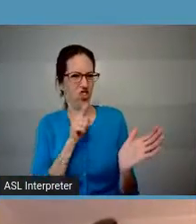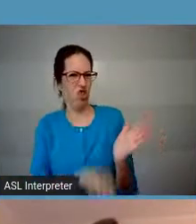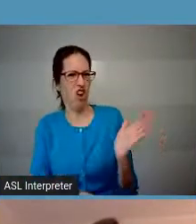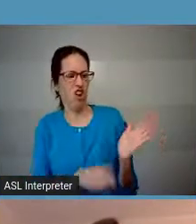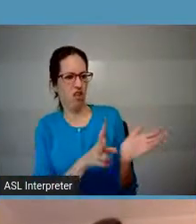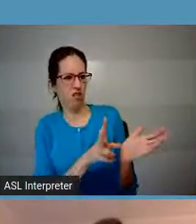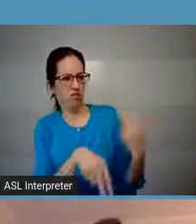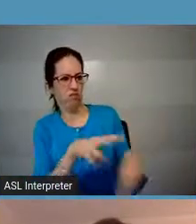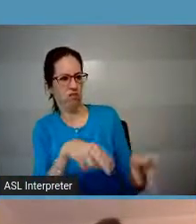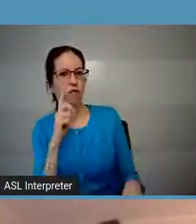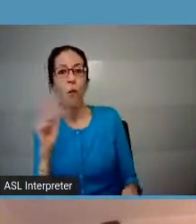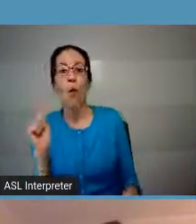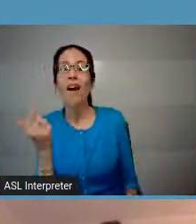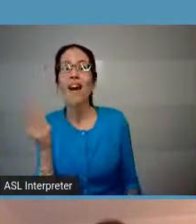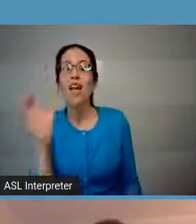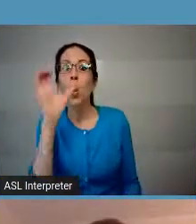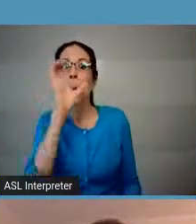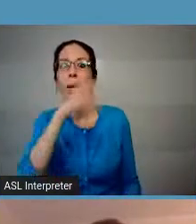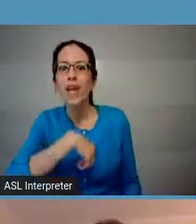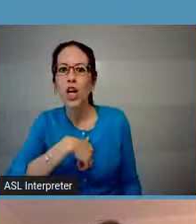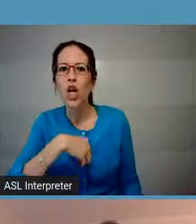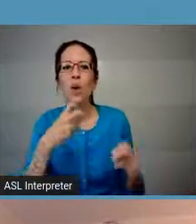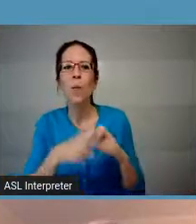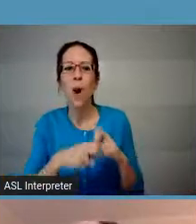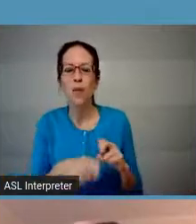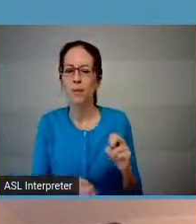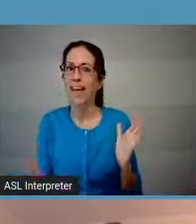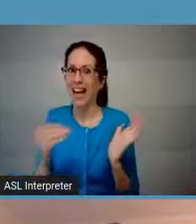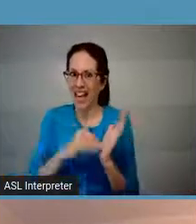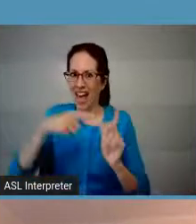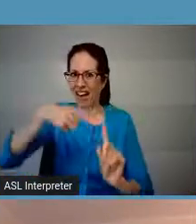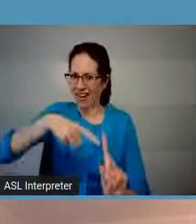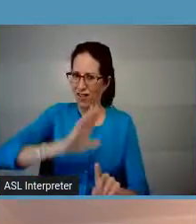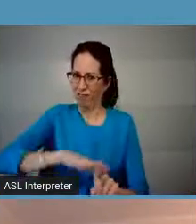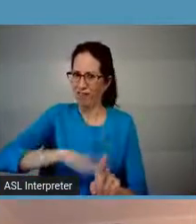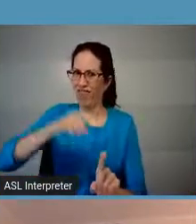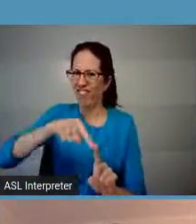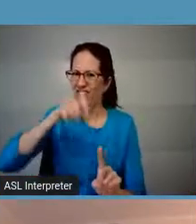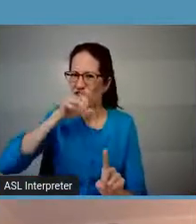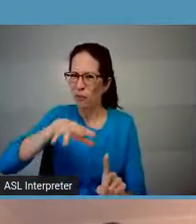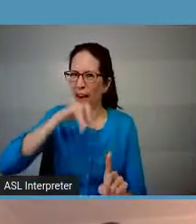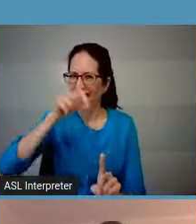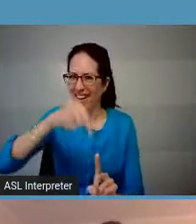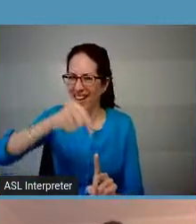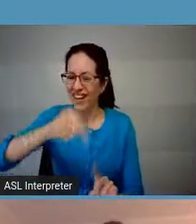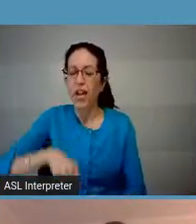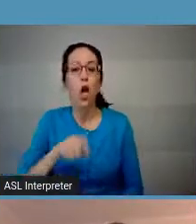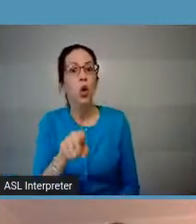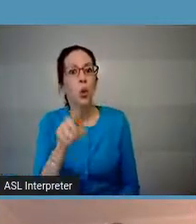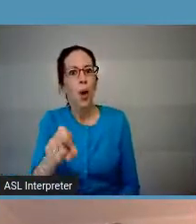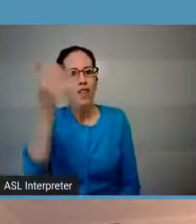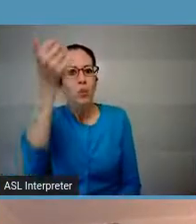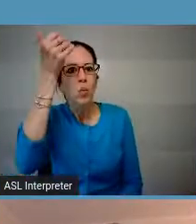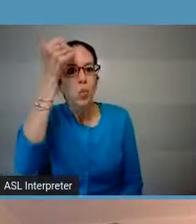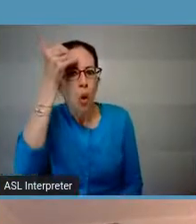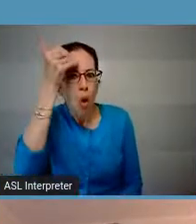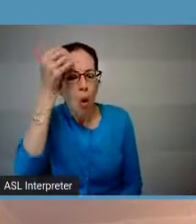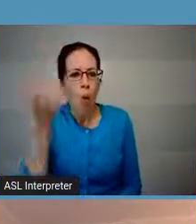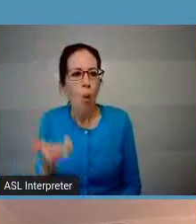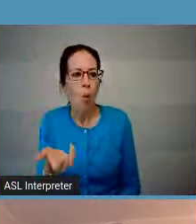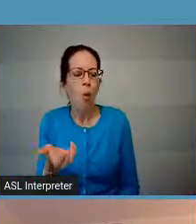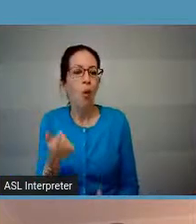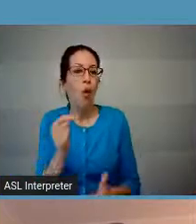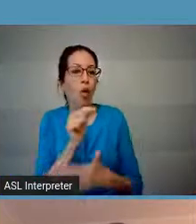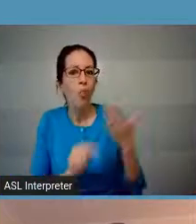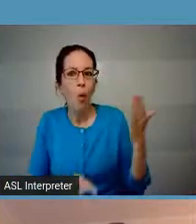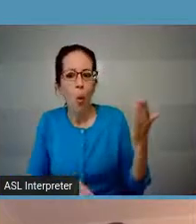weird problems. This is another dragon flushing technique. You need to know if any of those